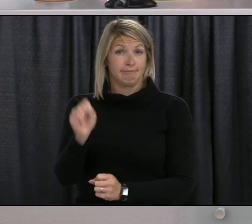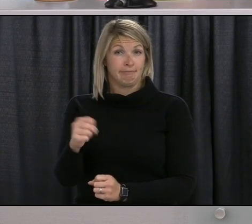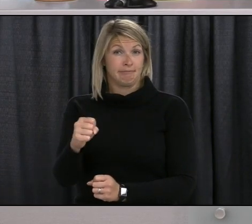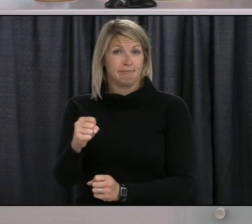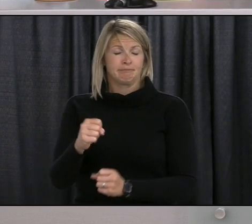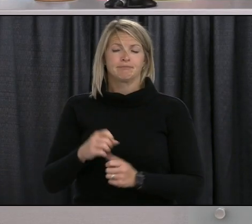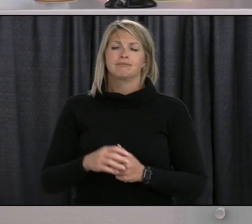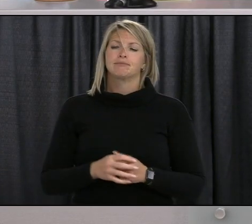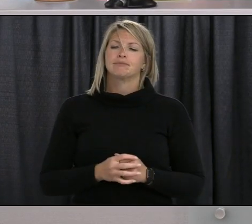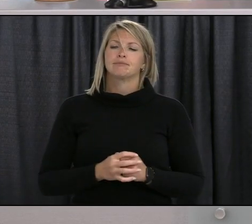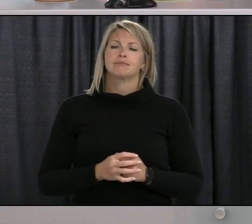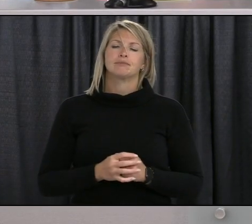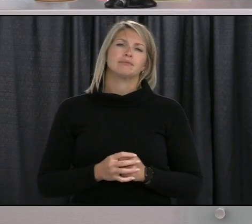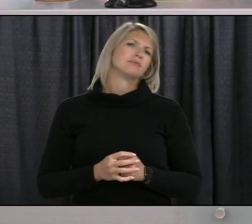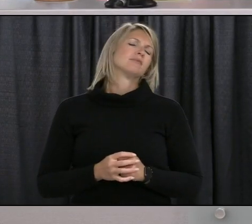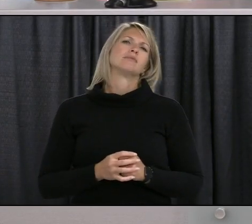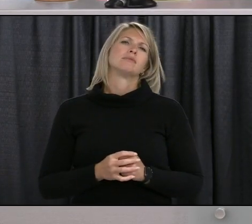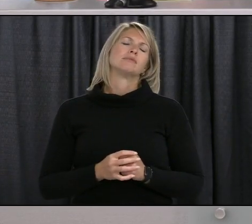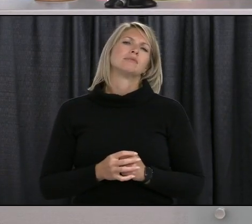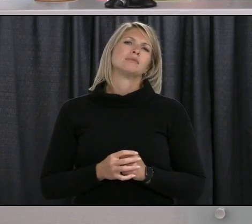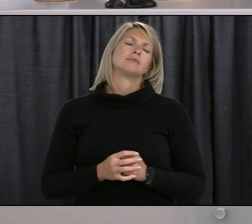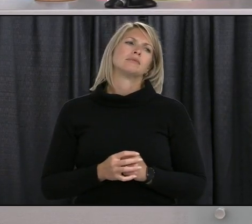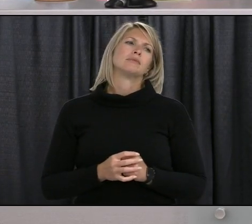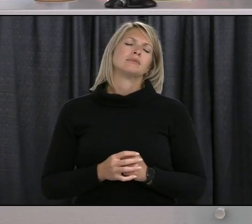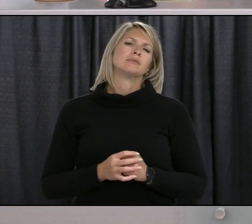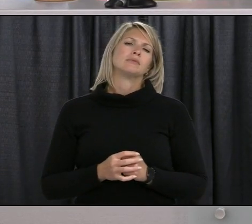that particular case, either in